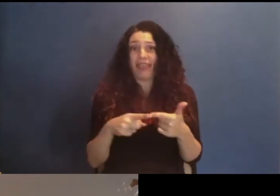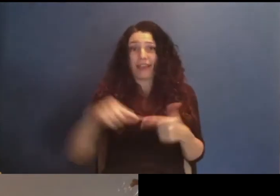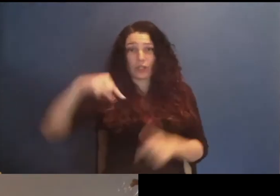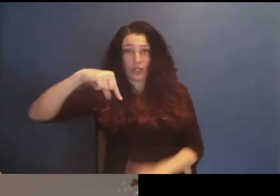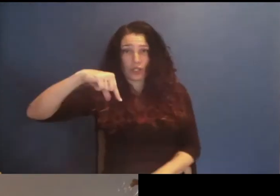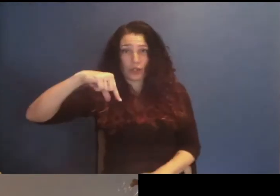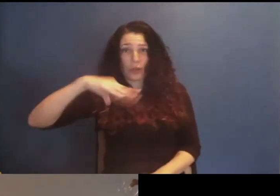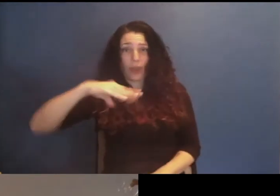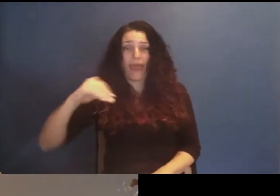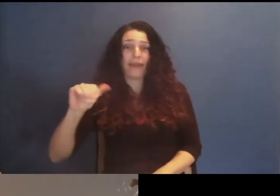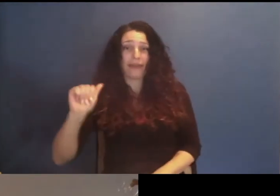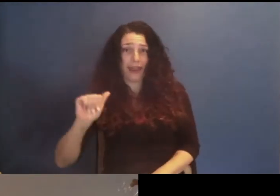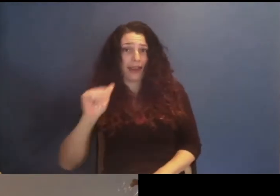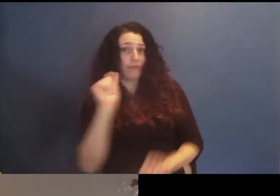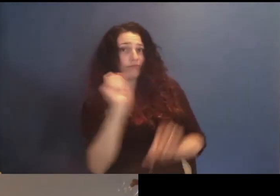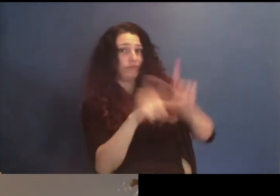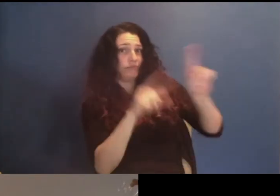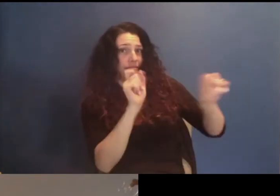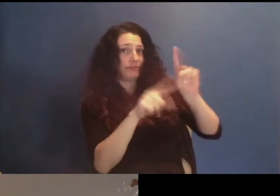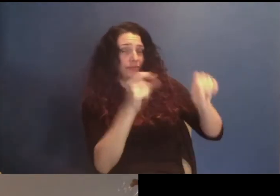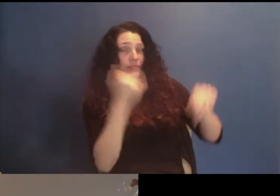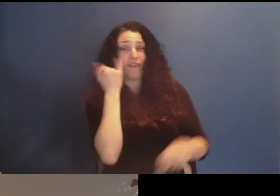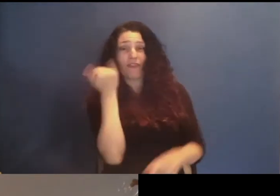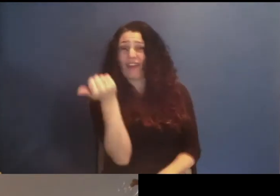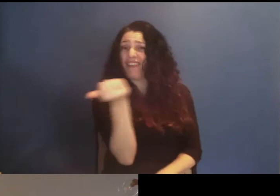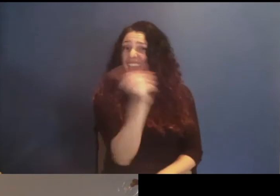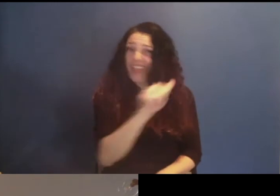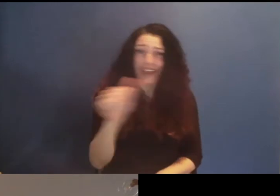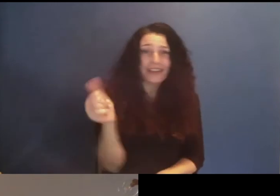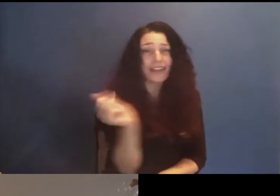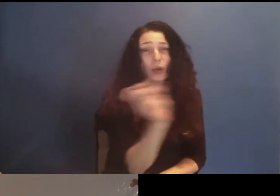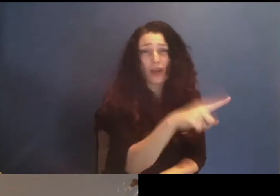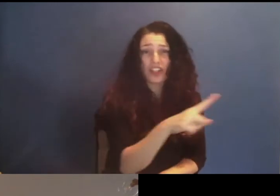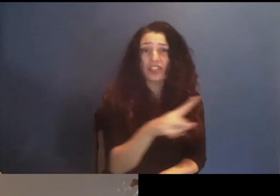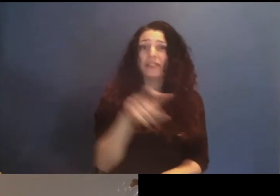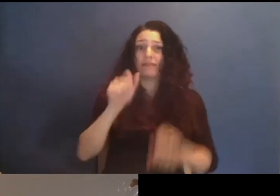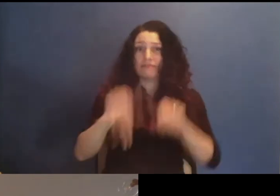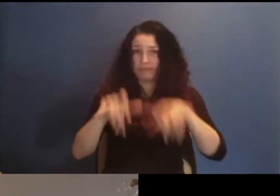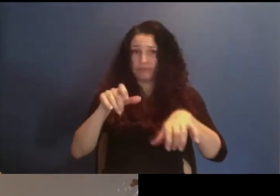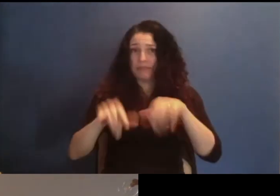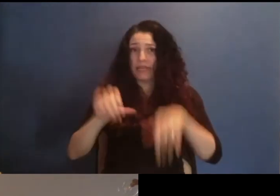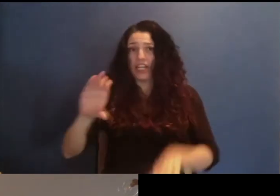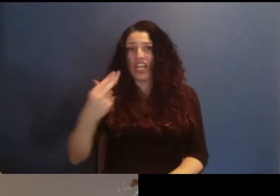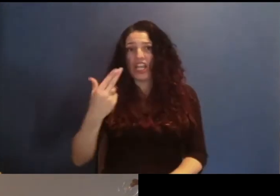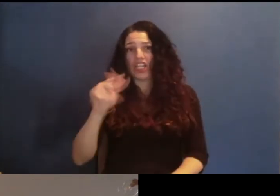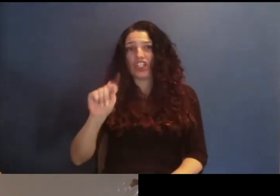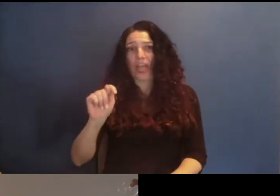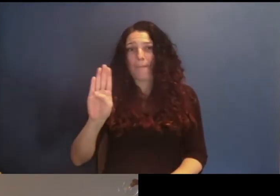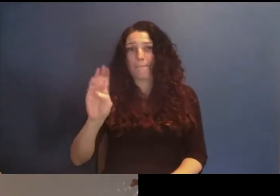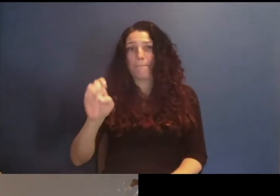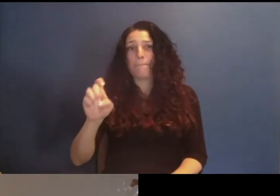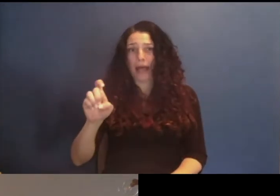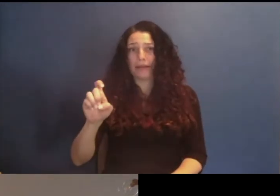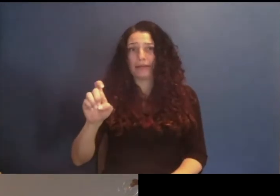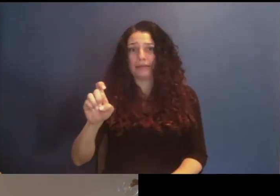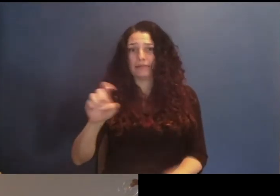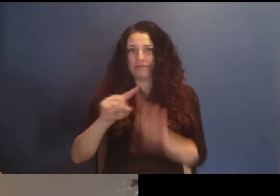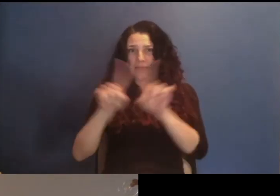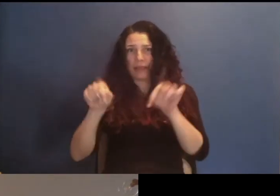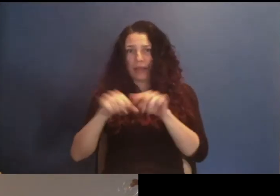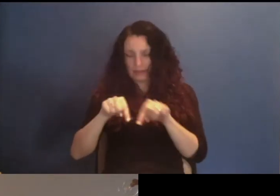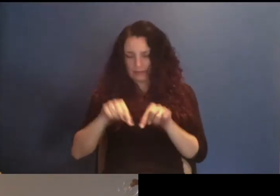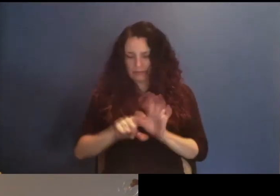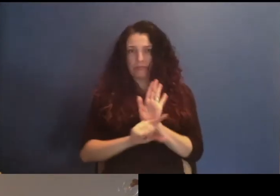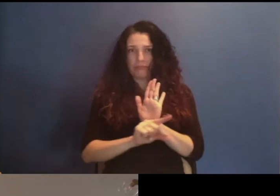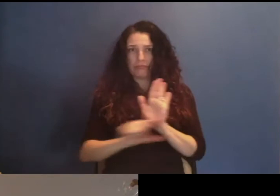in a Q&A, put your questions out and we will get them answered. So last question, what advice